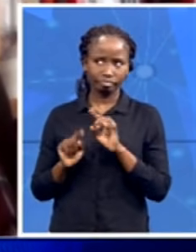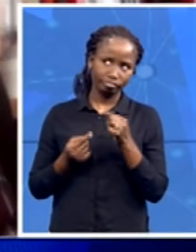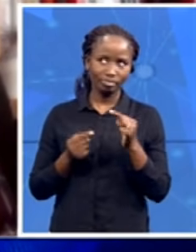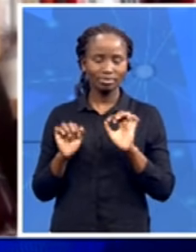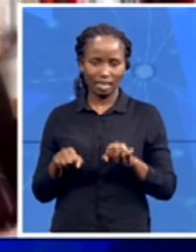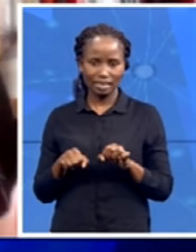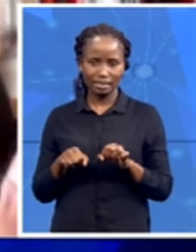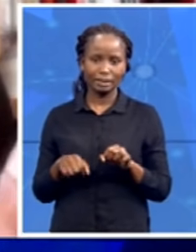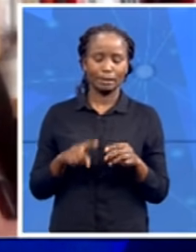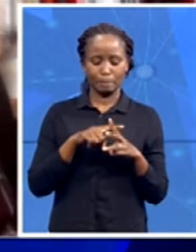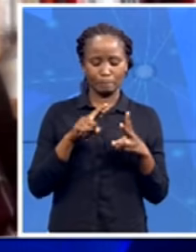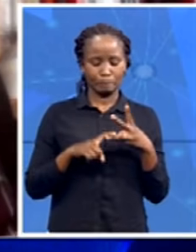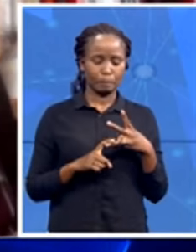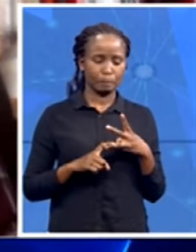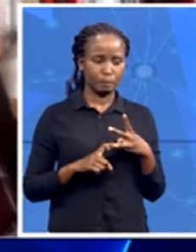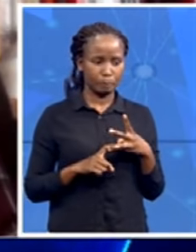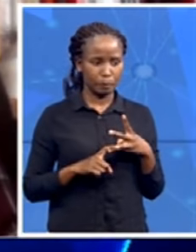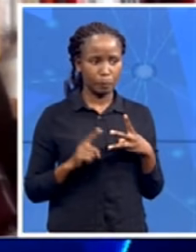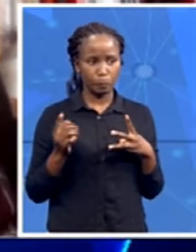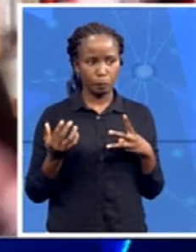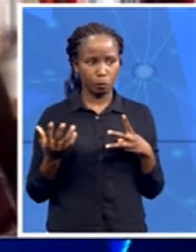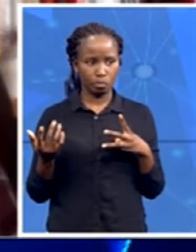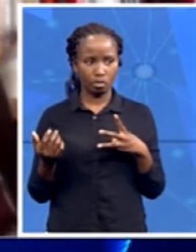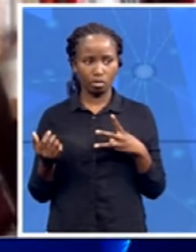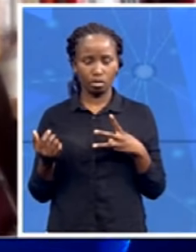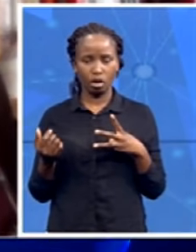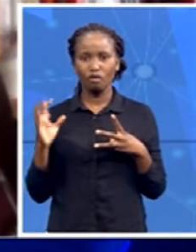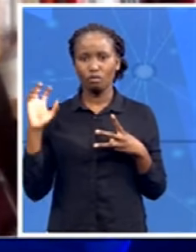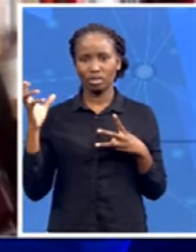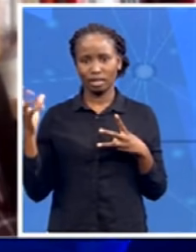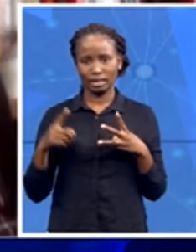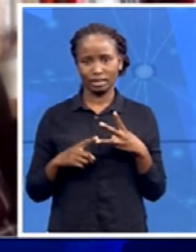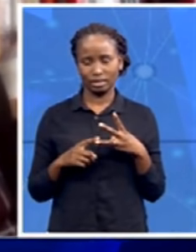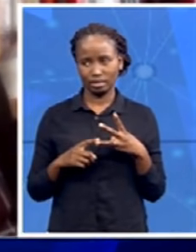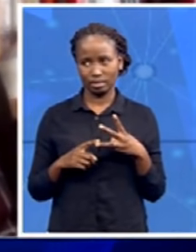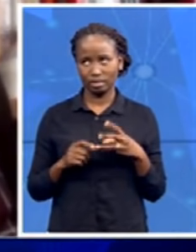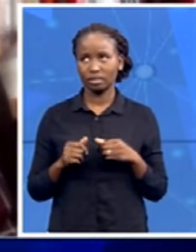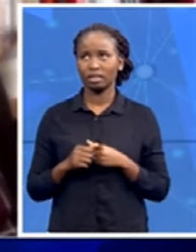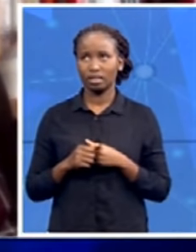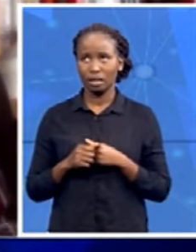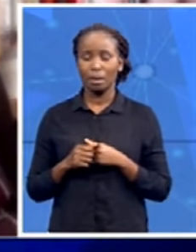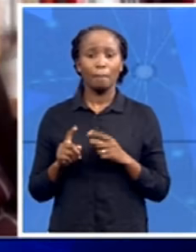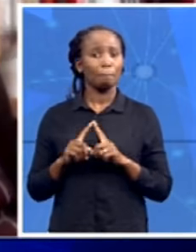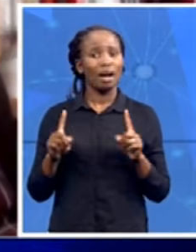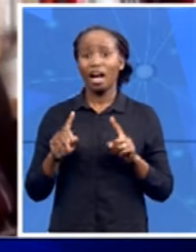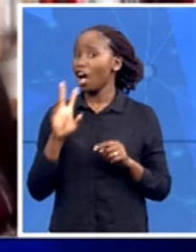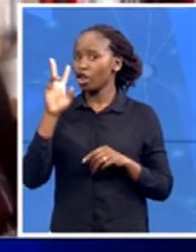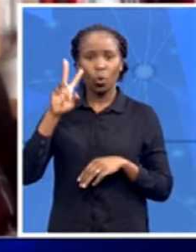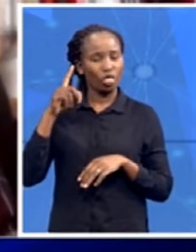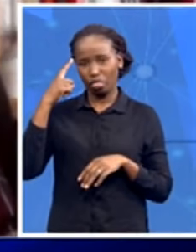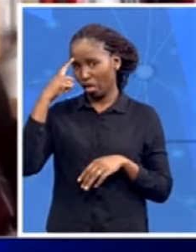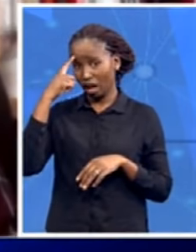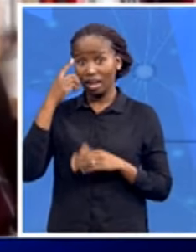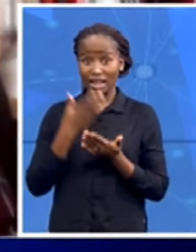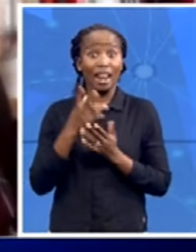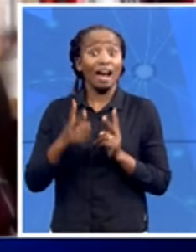in Free State. I don't think that they will bounce back to Nelson Mandela Bay and